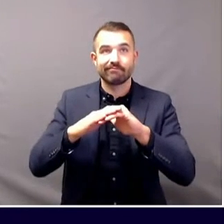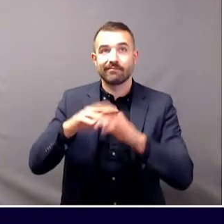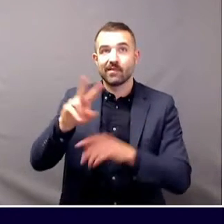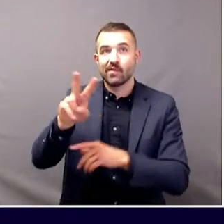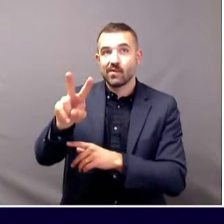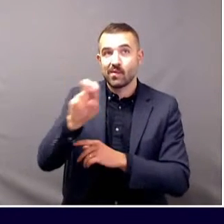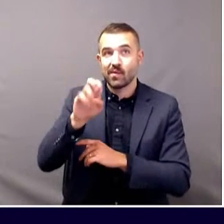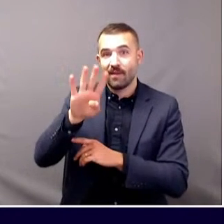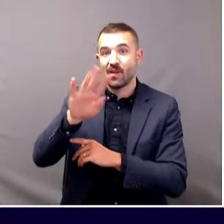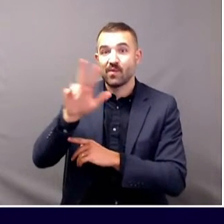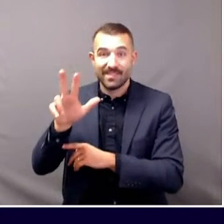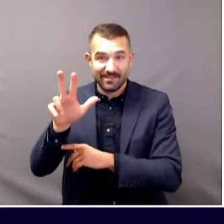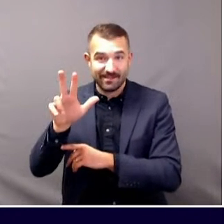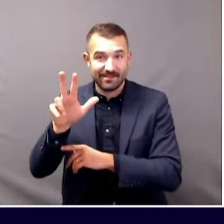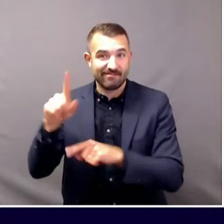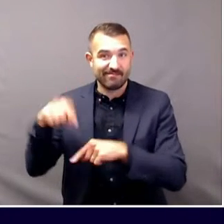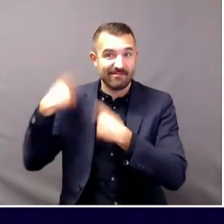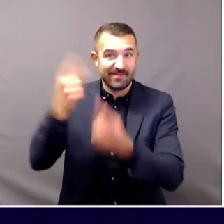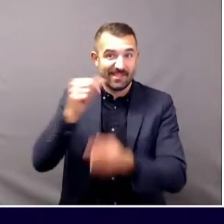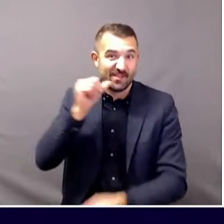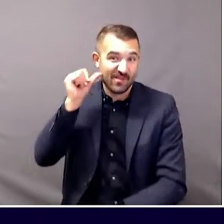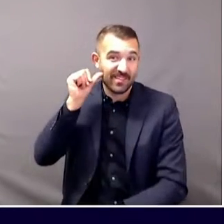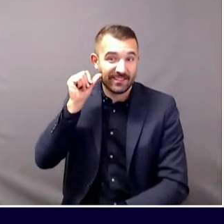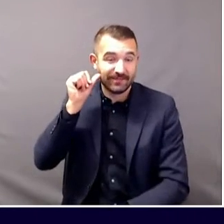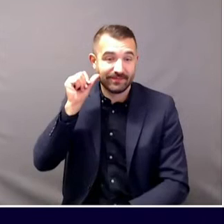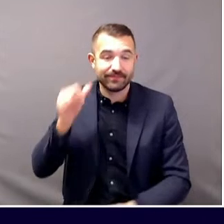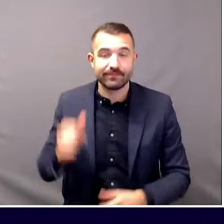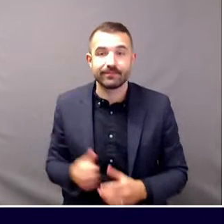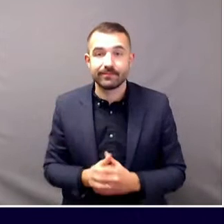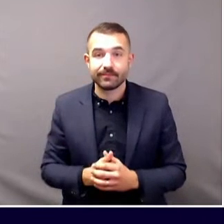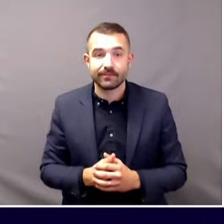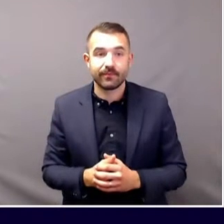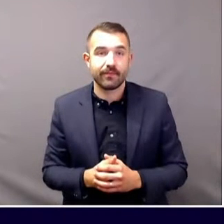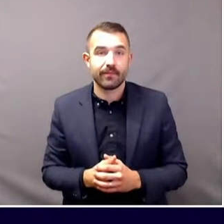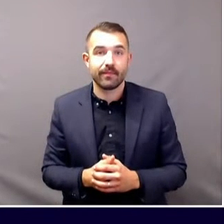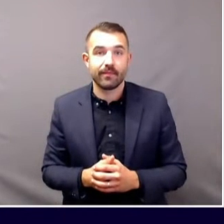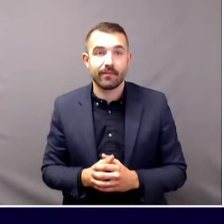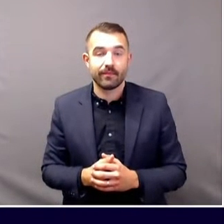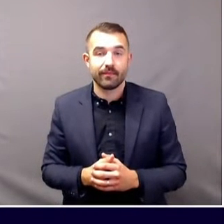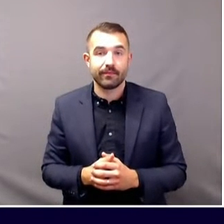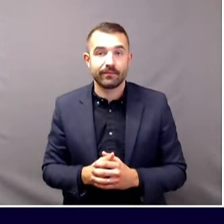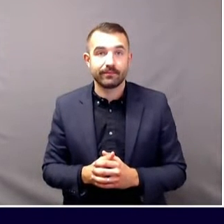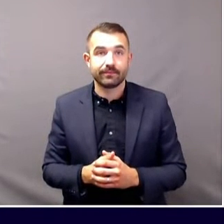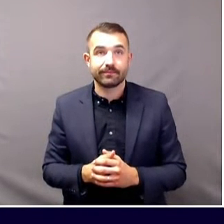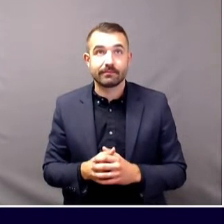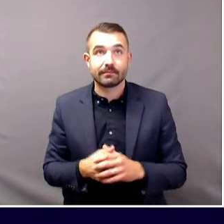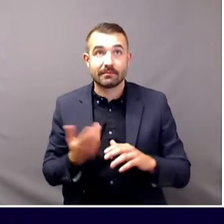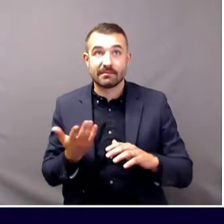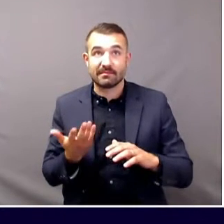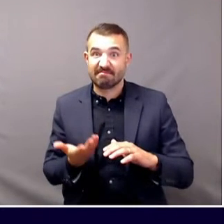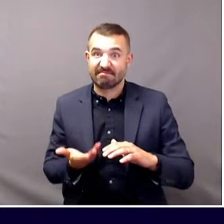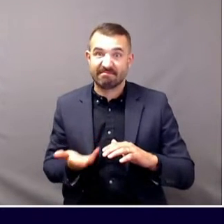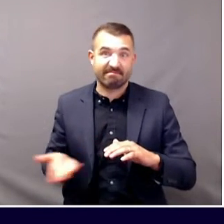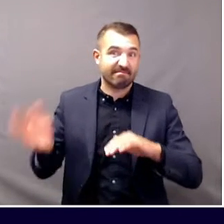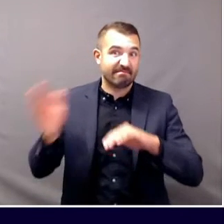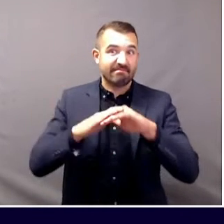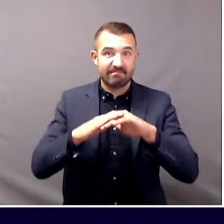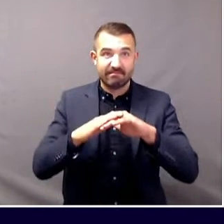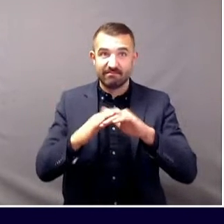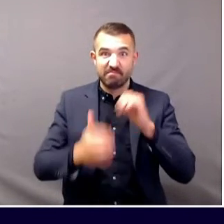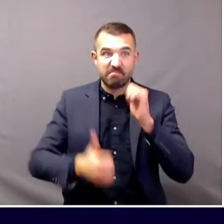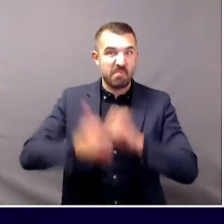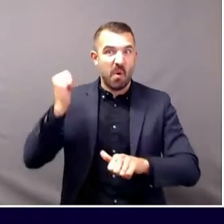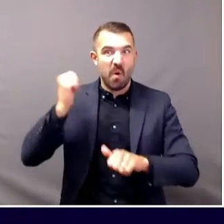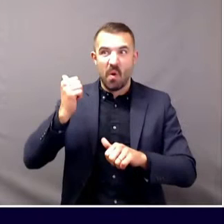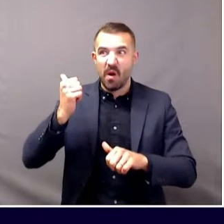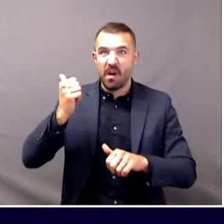243 additional cases today. Of those, the increase is largely been driven by the increase